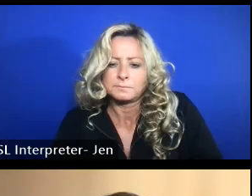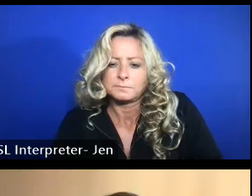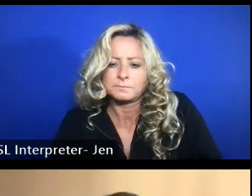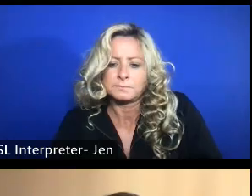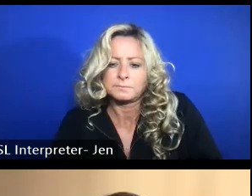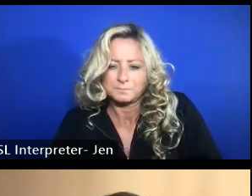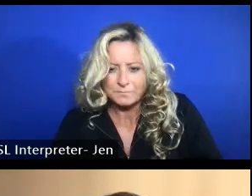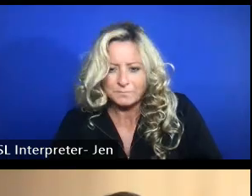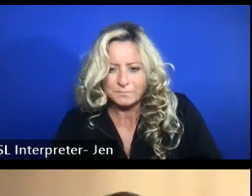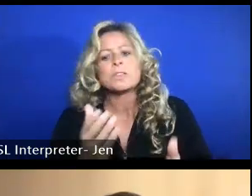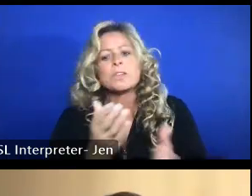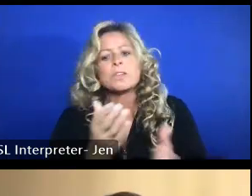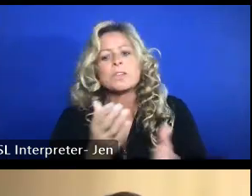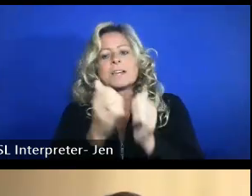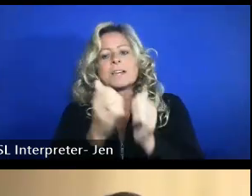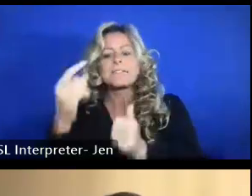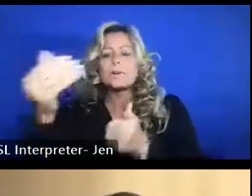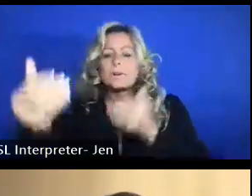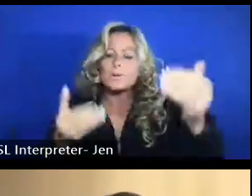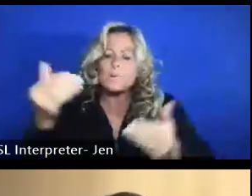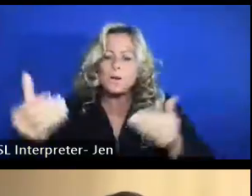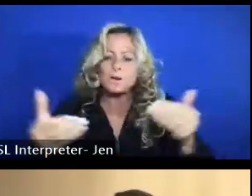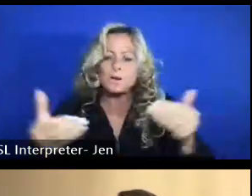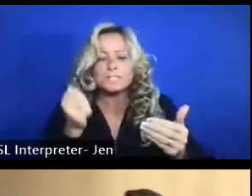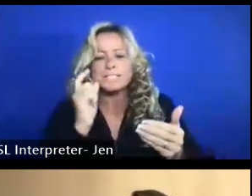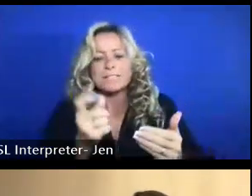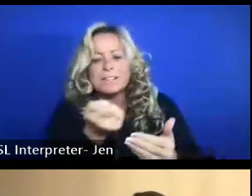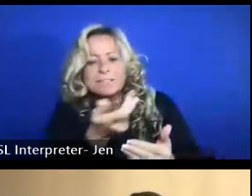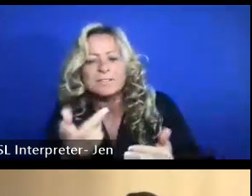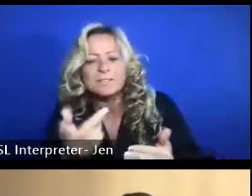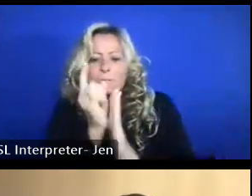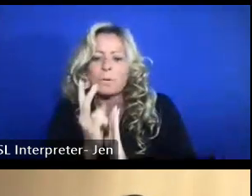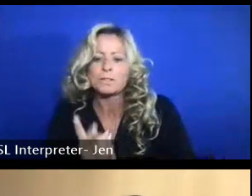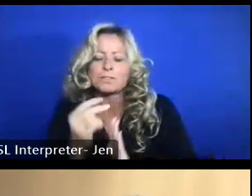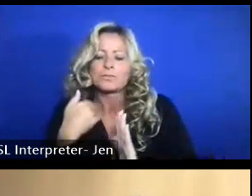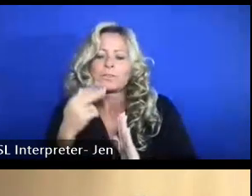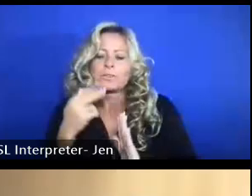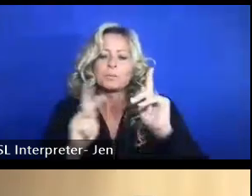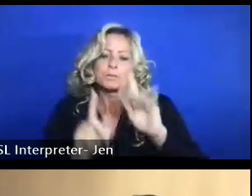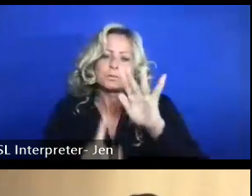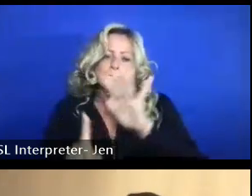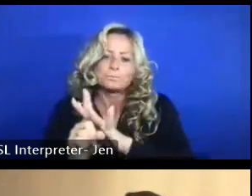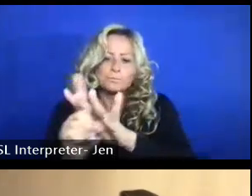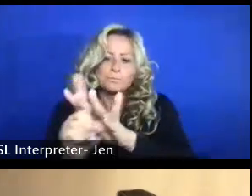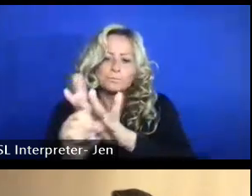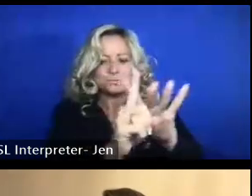All right, everyone, welcome in. I'll give it a few minutes for everyone to trickle in.